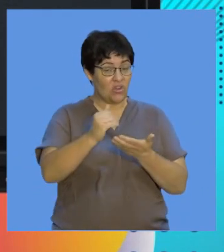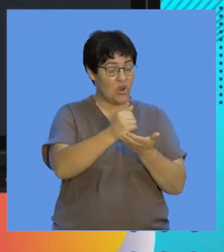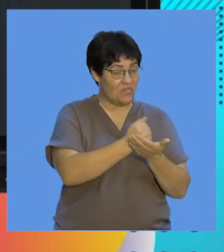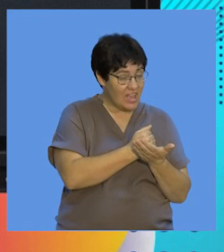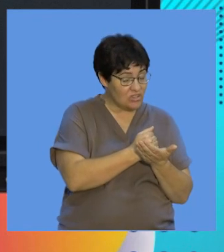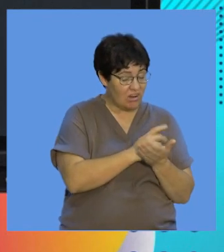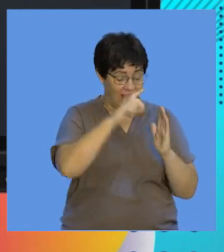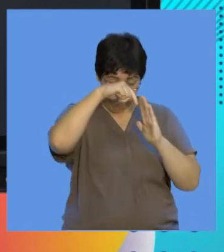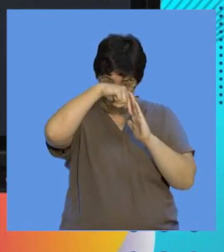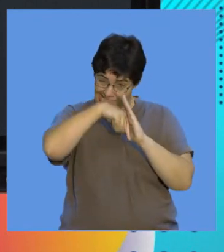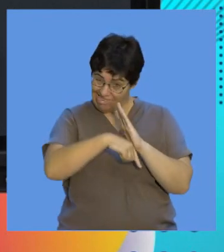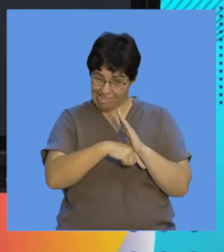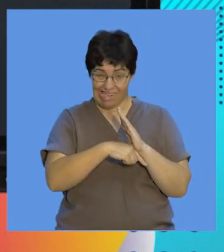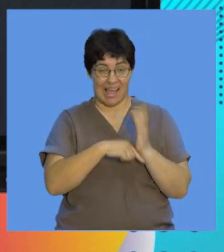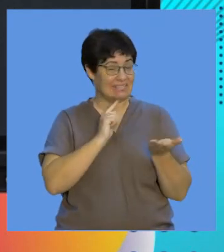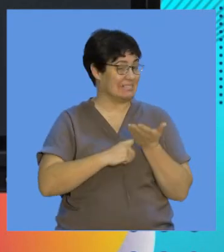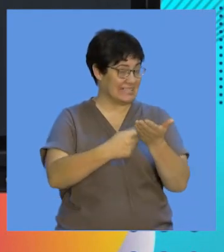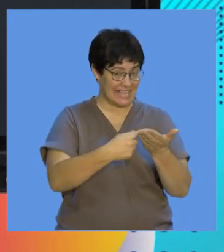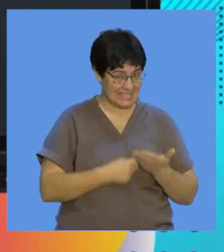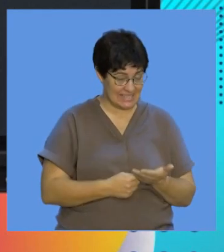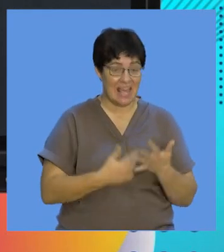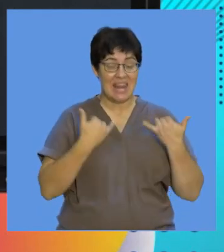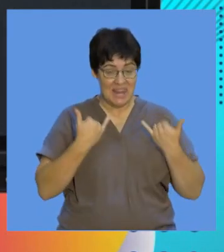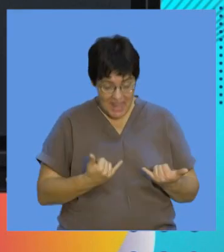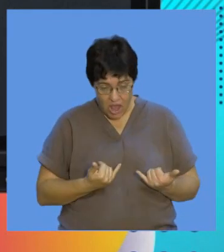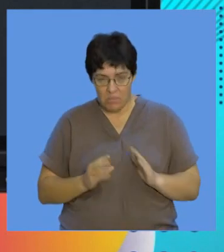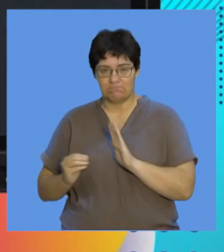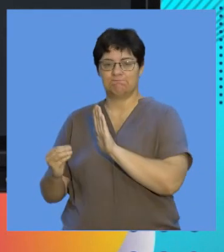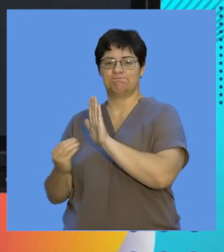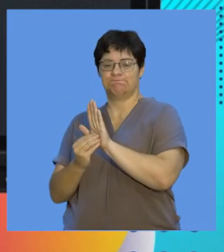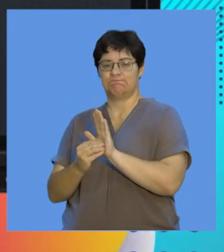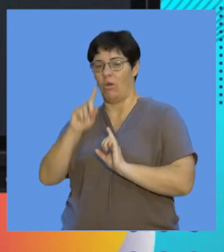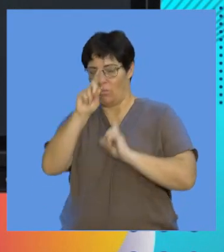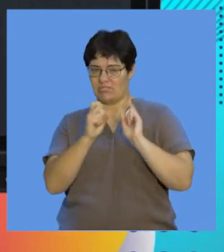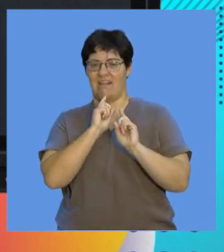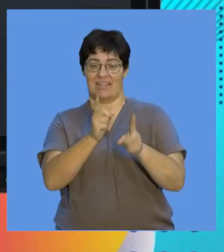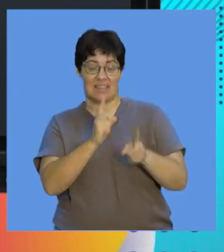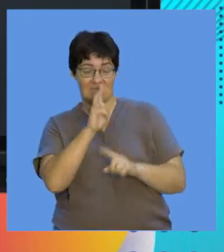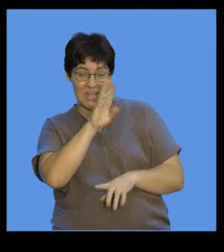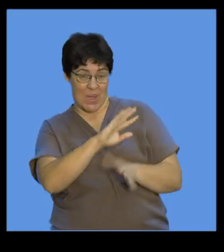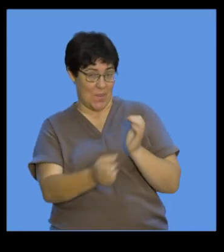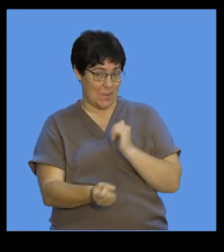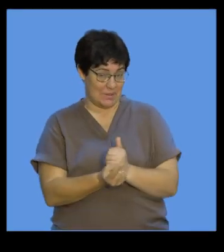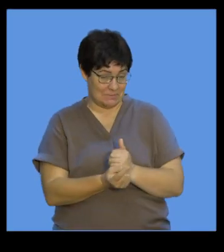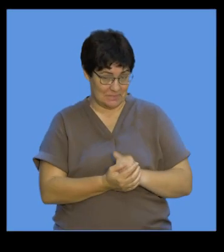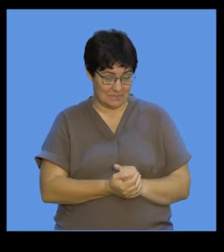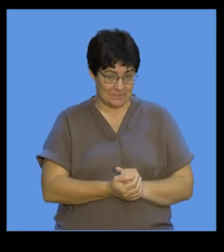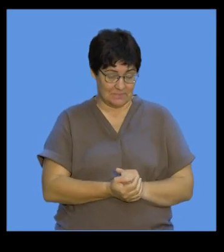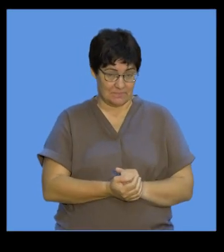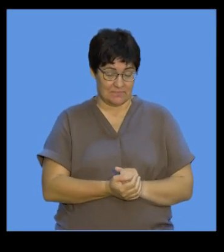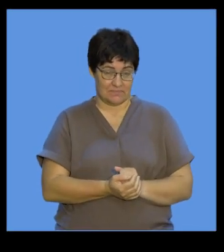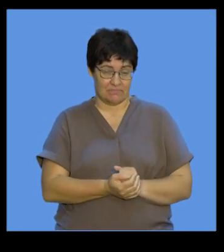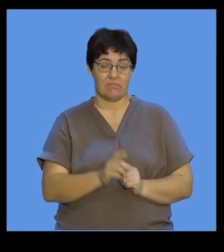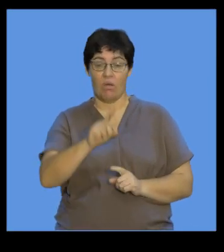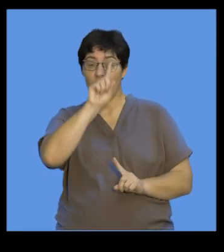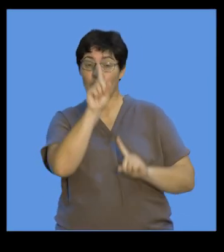detail. Now we've got to put it to practice. So we're going to do a couple of questions. Hopefully, as we